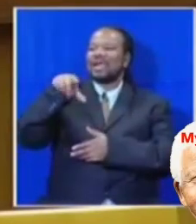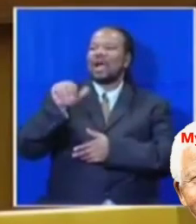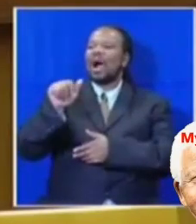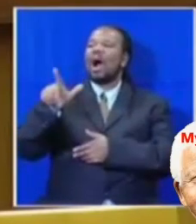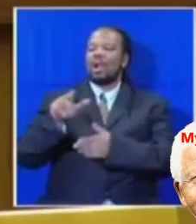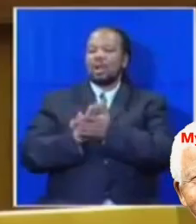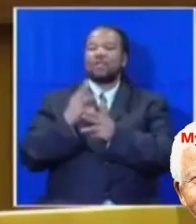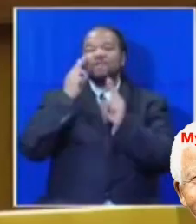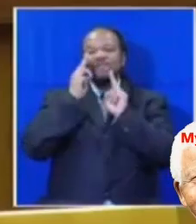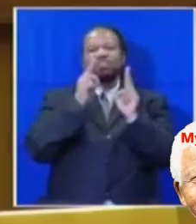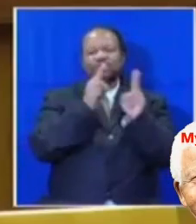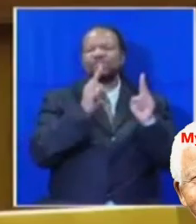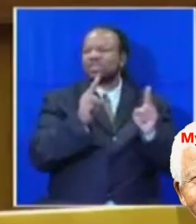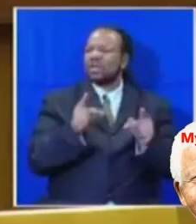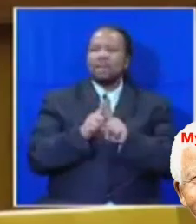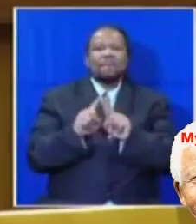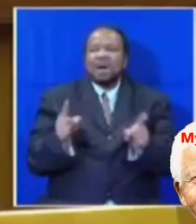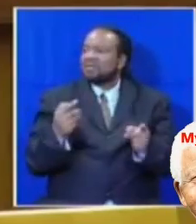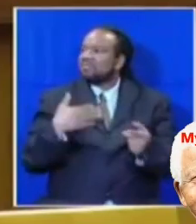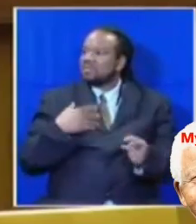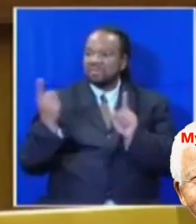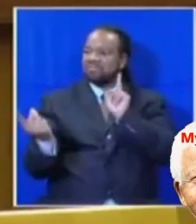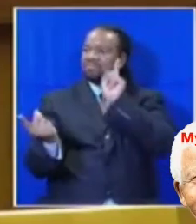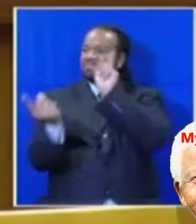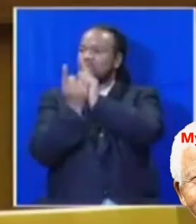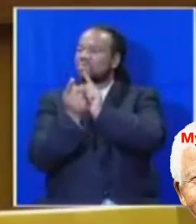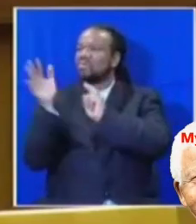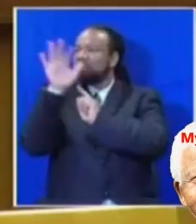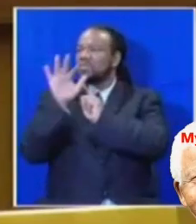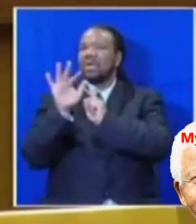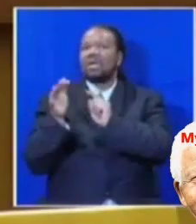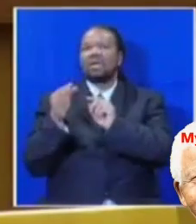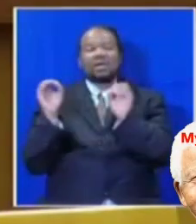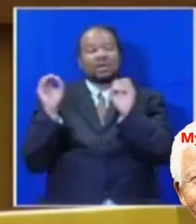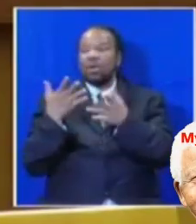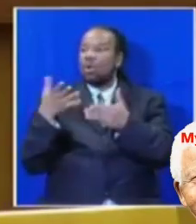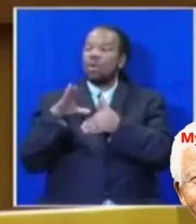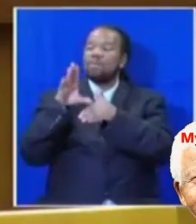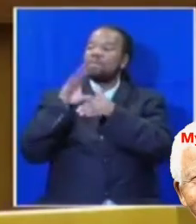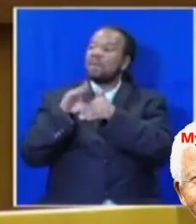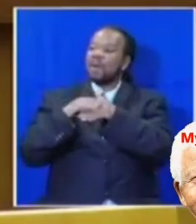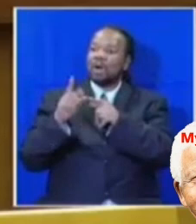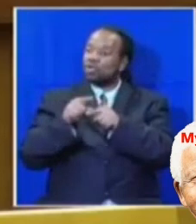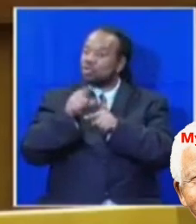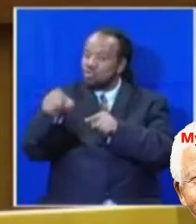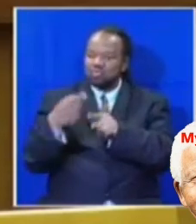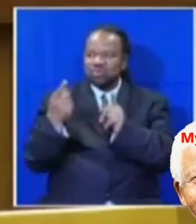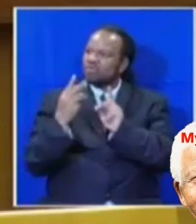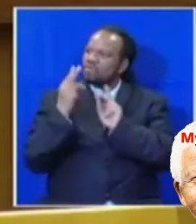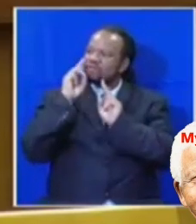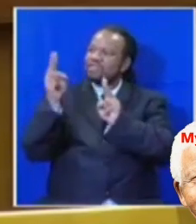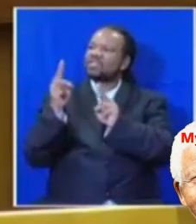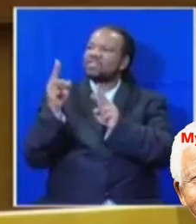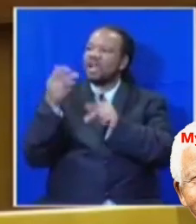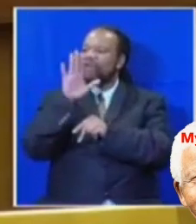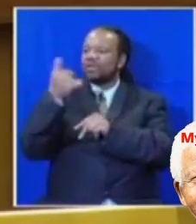African countries. I've never met any one of them there, all these members sitting this side. I wish